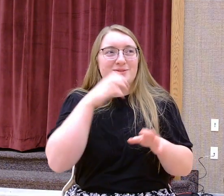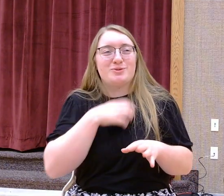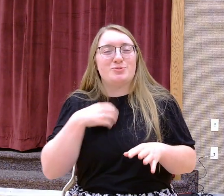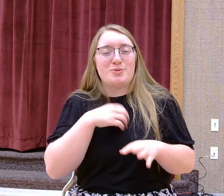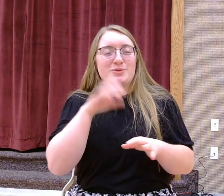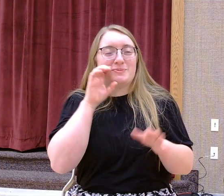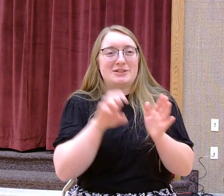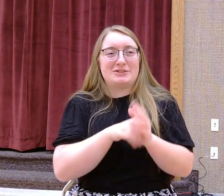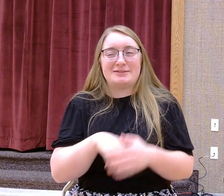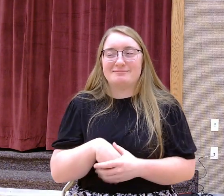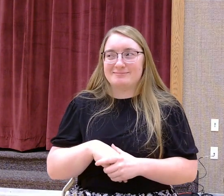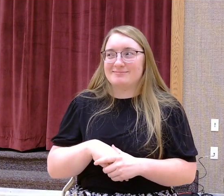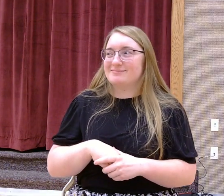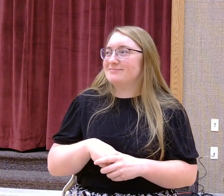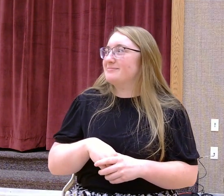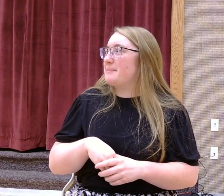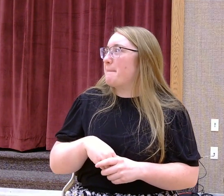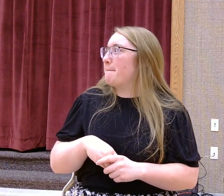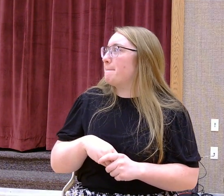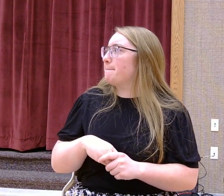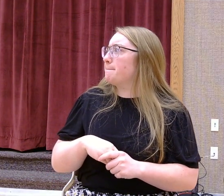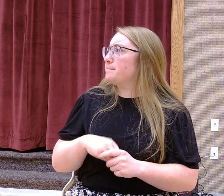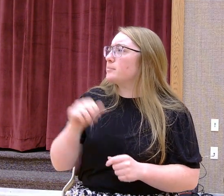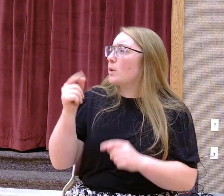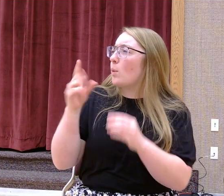There was one more thing. Oh yeah.